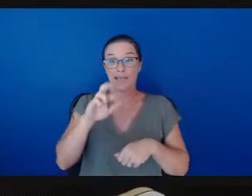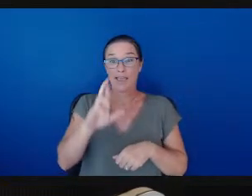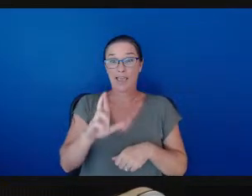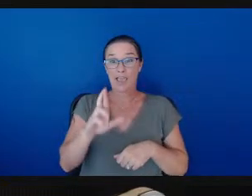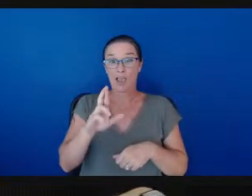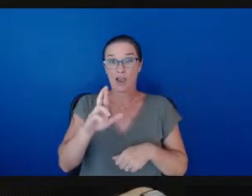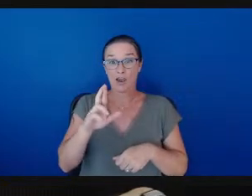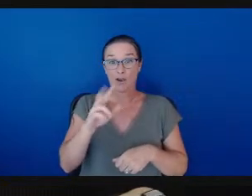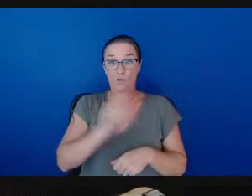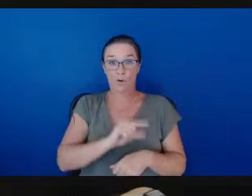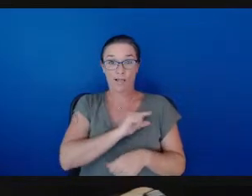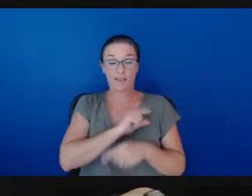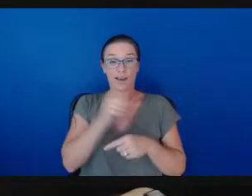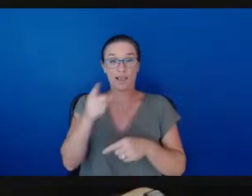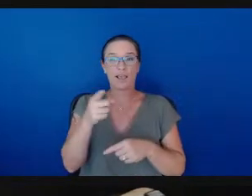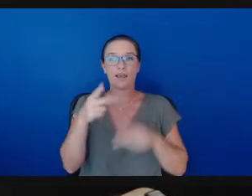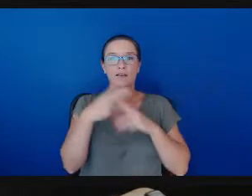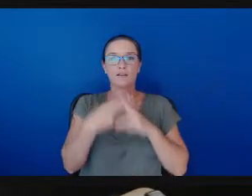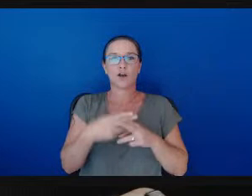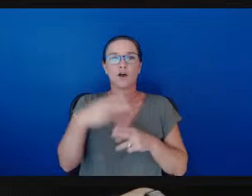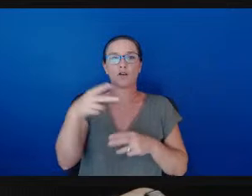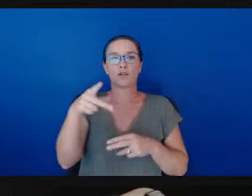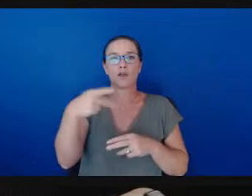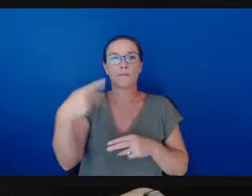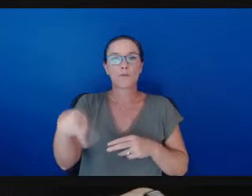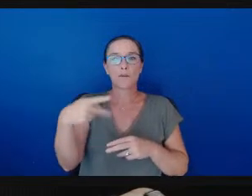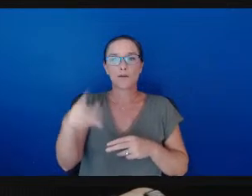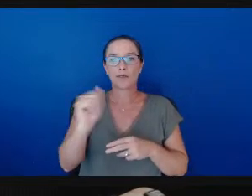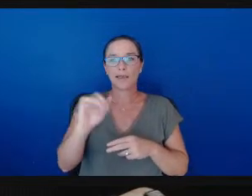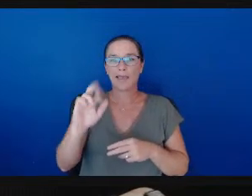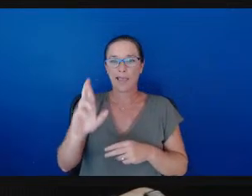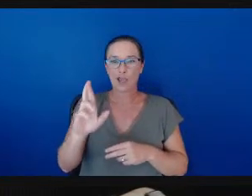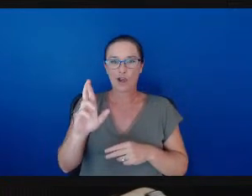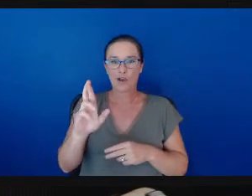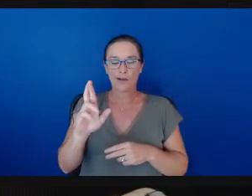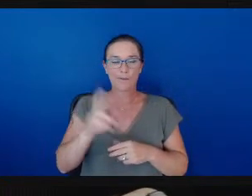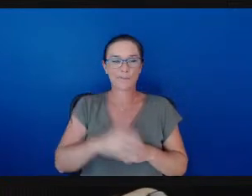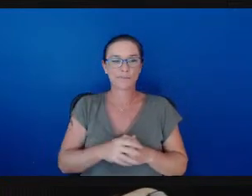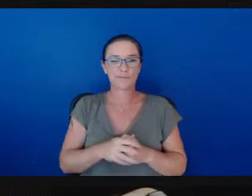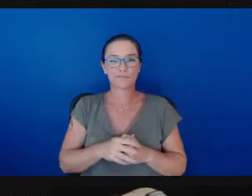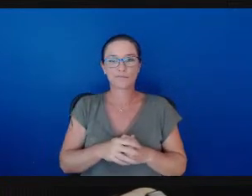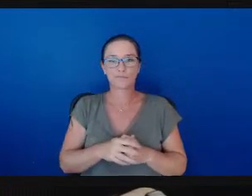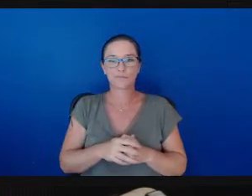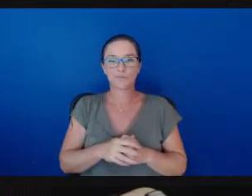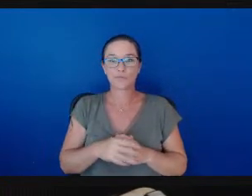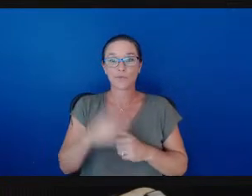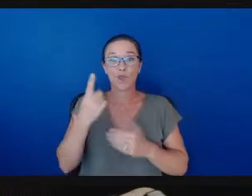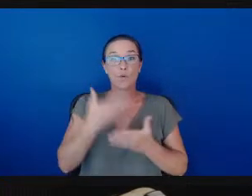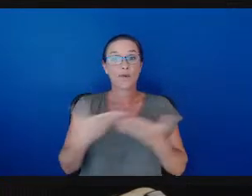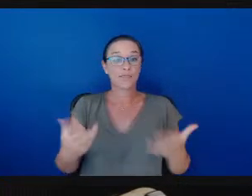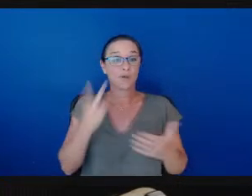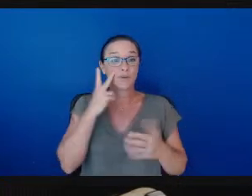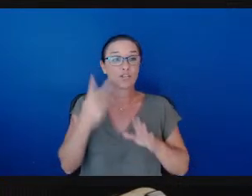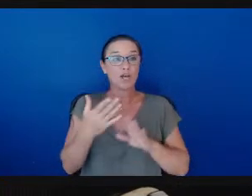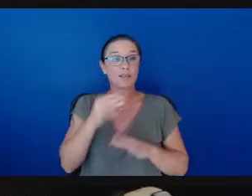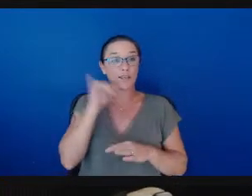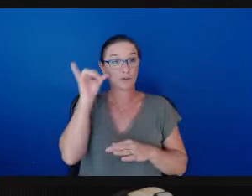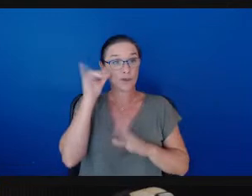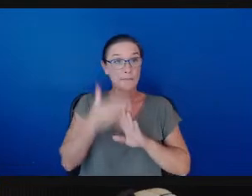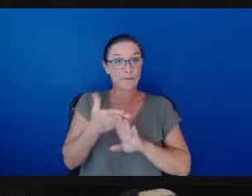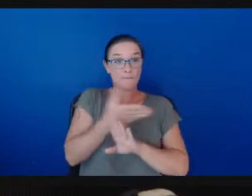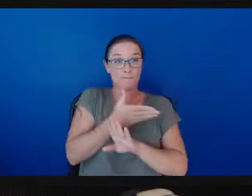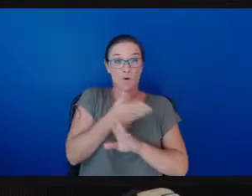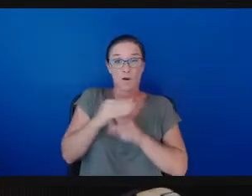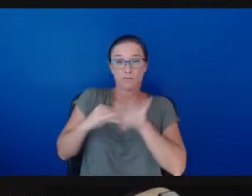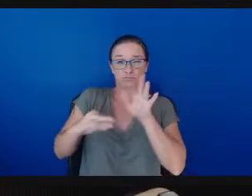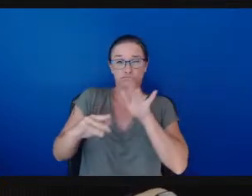here and hope for the best. And there it is, our map of the island. One thing that we saw yesterday before the fog cloud